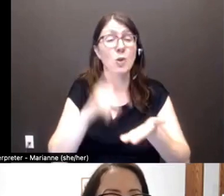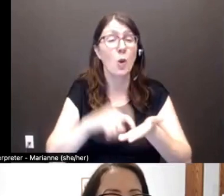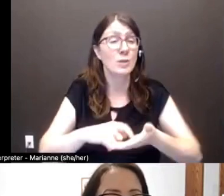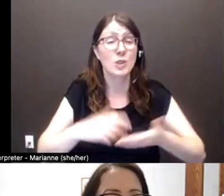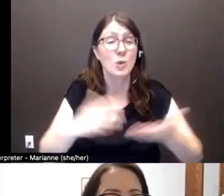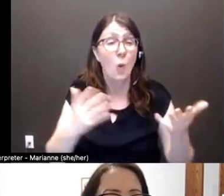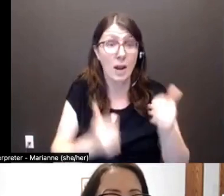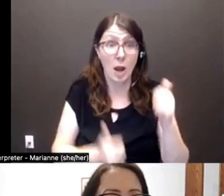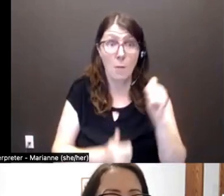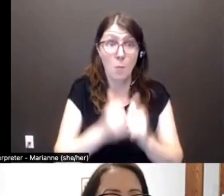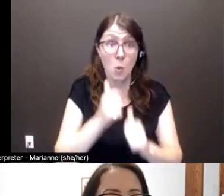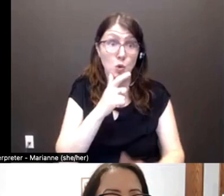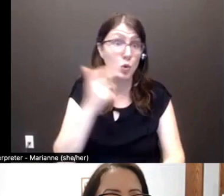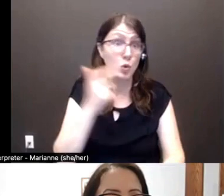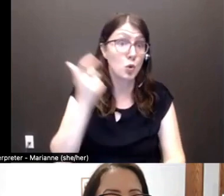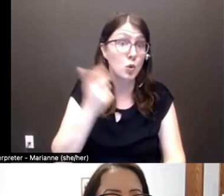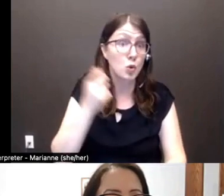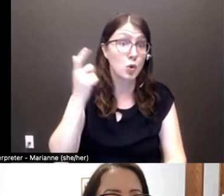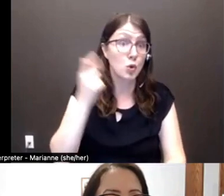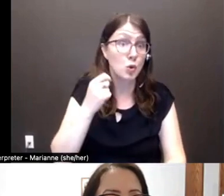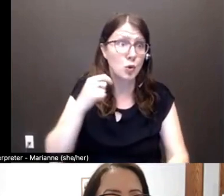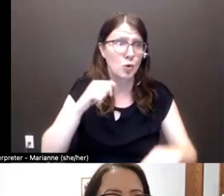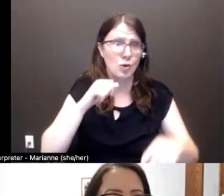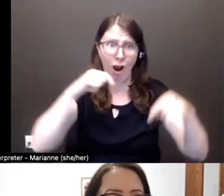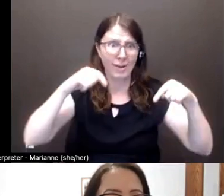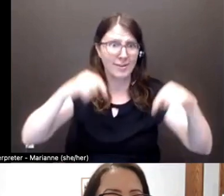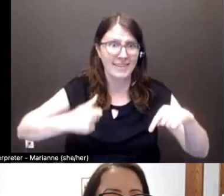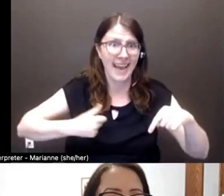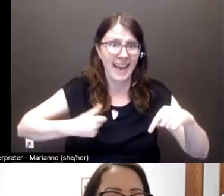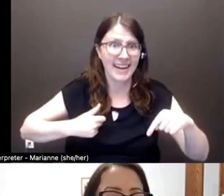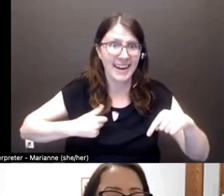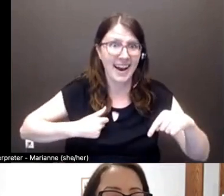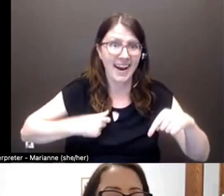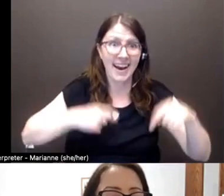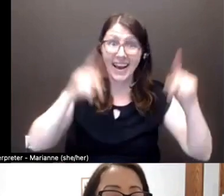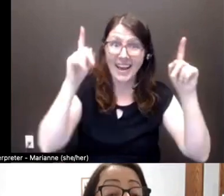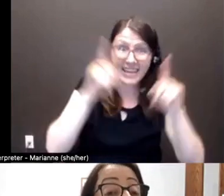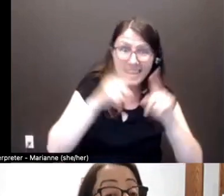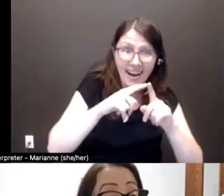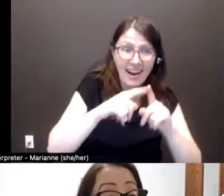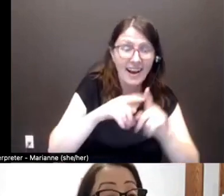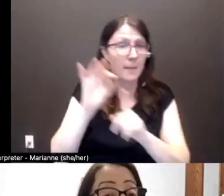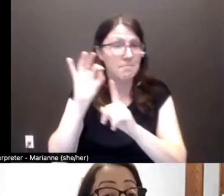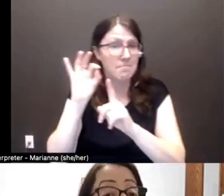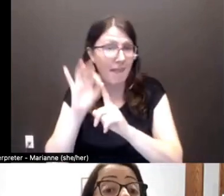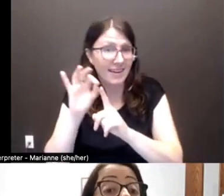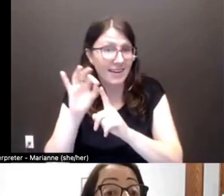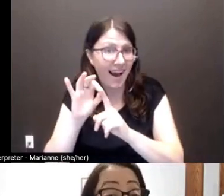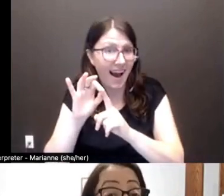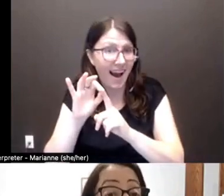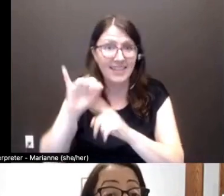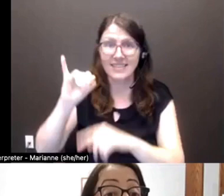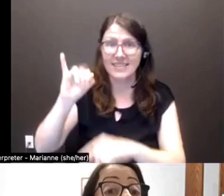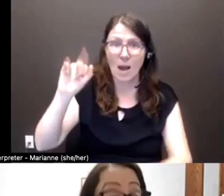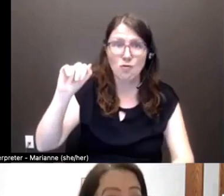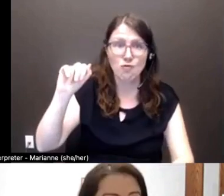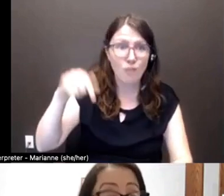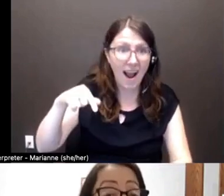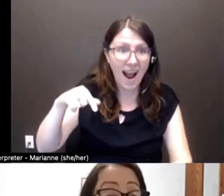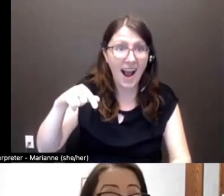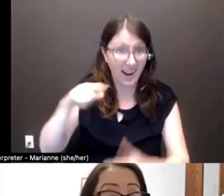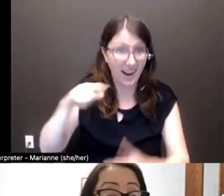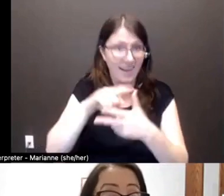of Canada. India, Pakistan, Iraq are where the subscribers are mainly